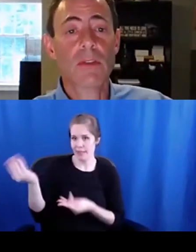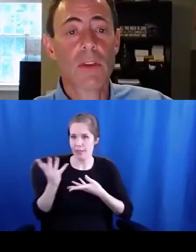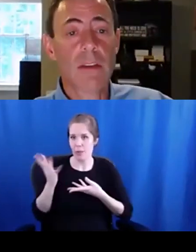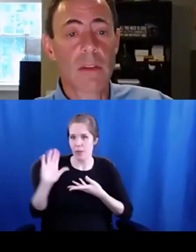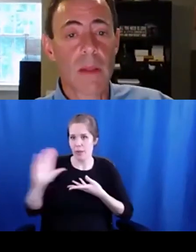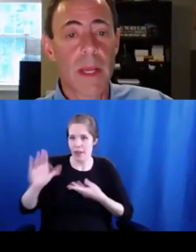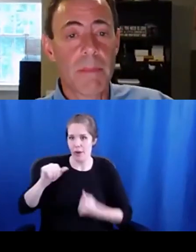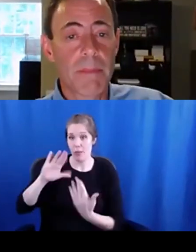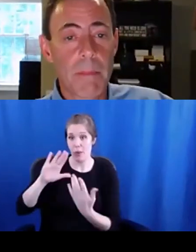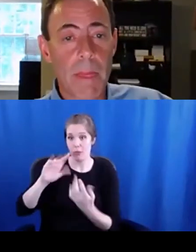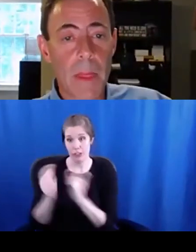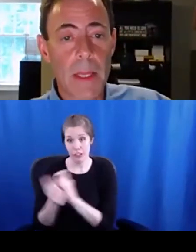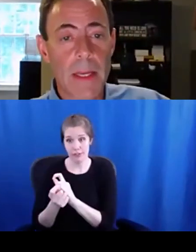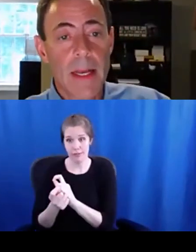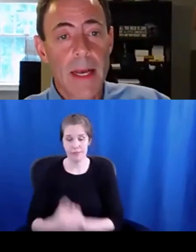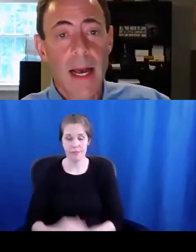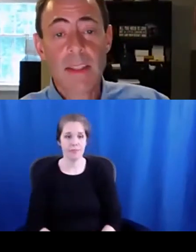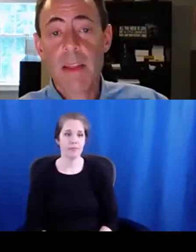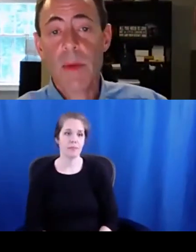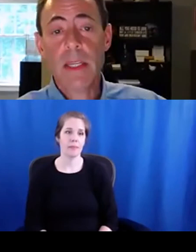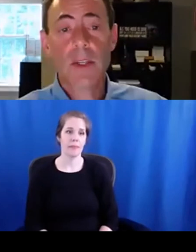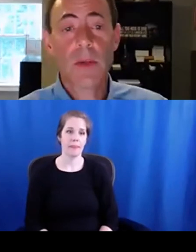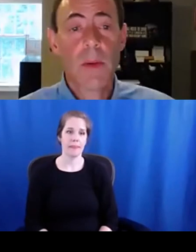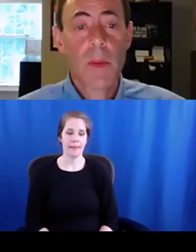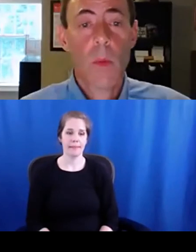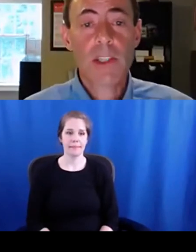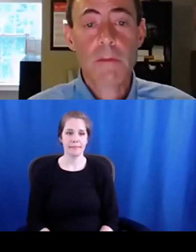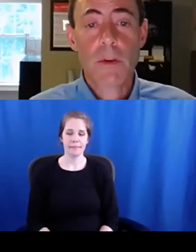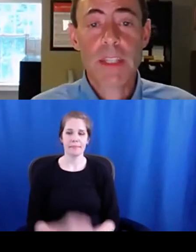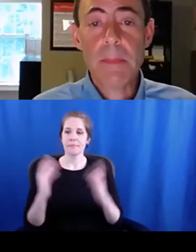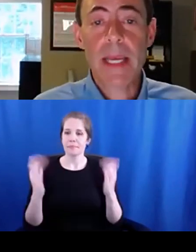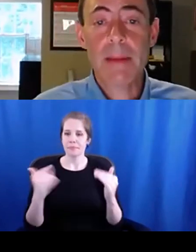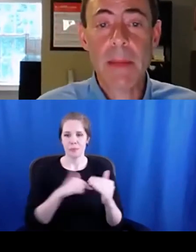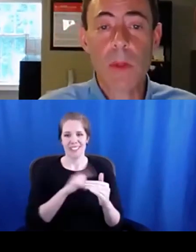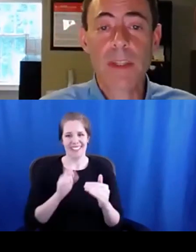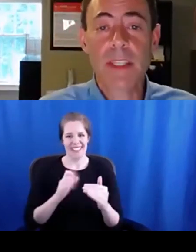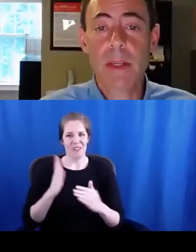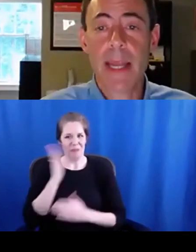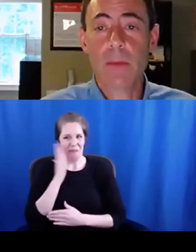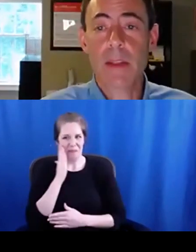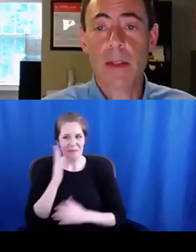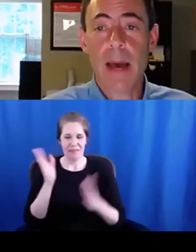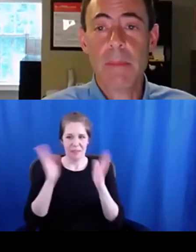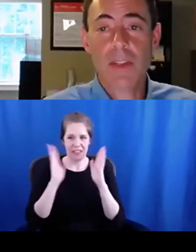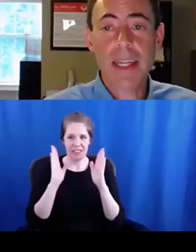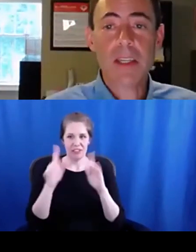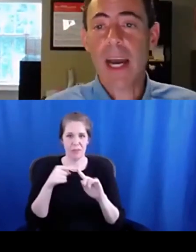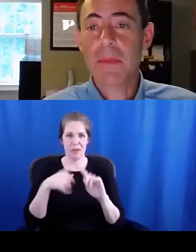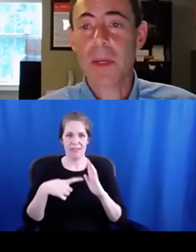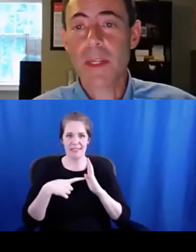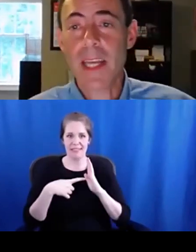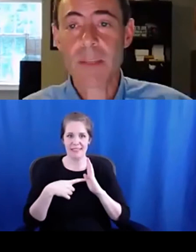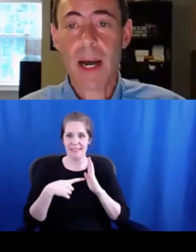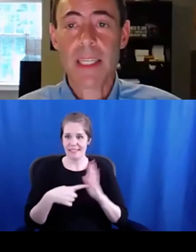procedures changed a little bit. I'll say that we need to watch out for sampling people who are symptomatic within the lab, because anytime